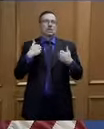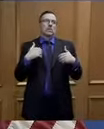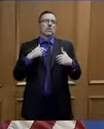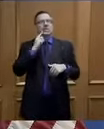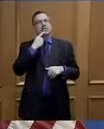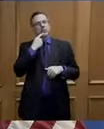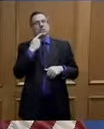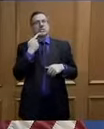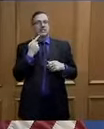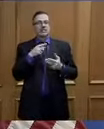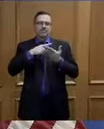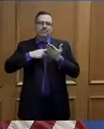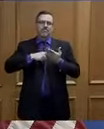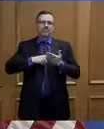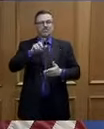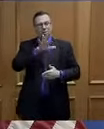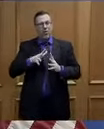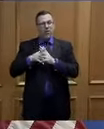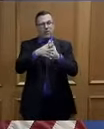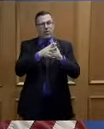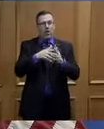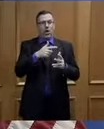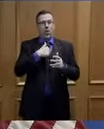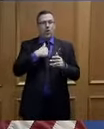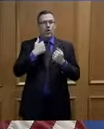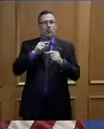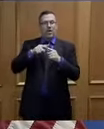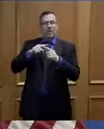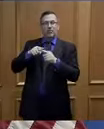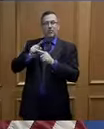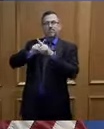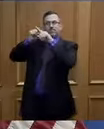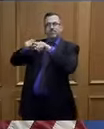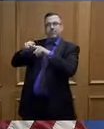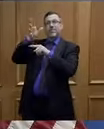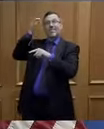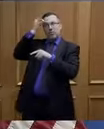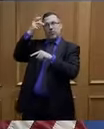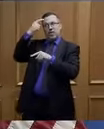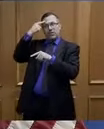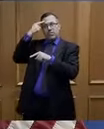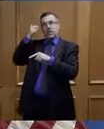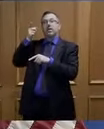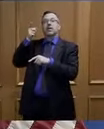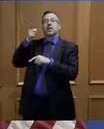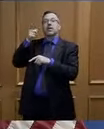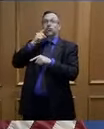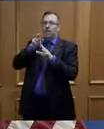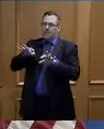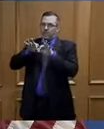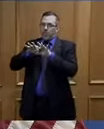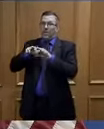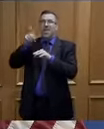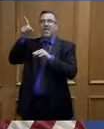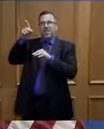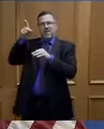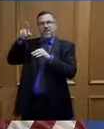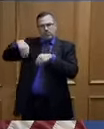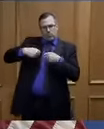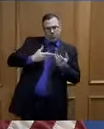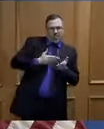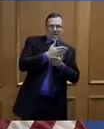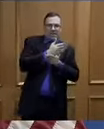think continuing to get guidance from the federal government has been incredibly important. They did produce new guidance over the weekend that helped clarify some